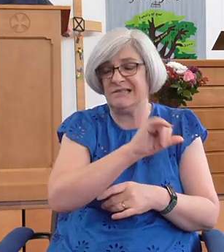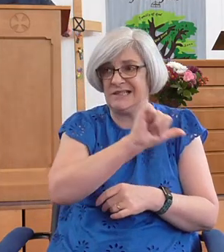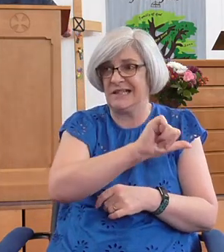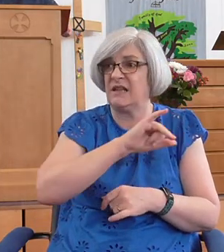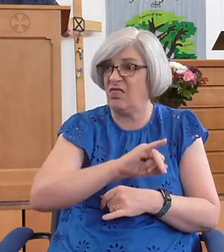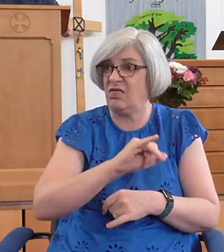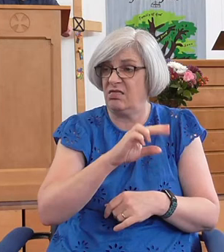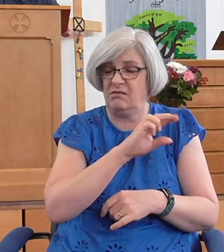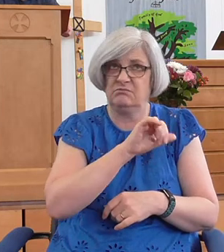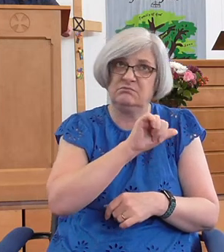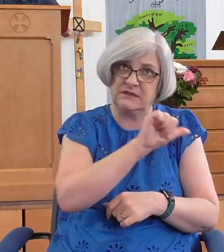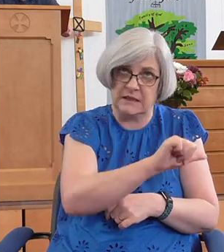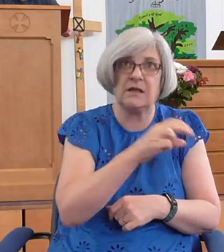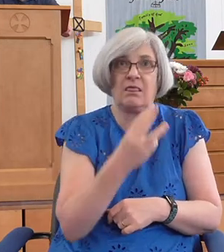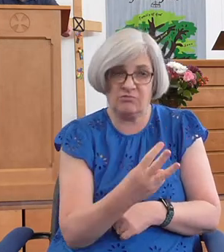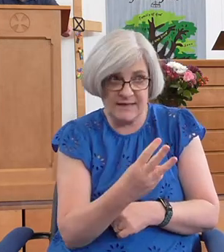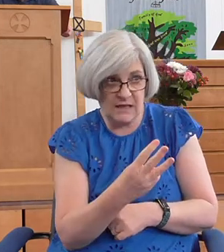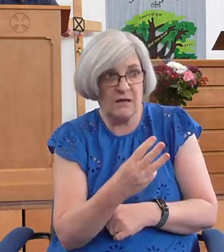in